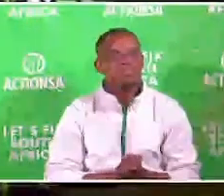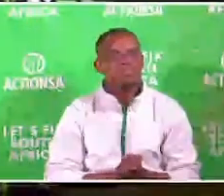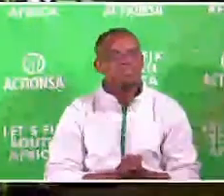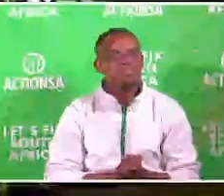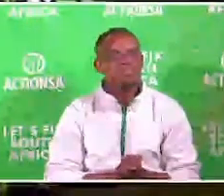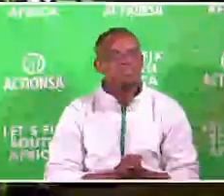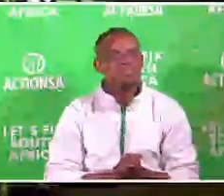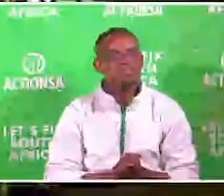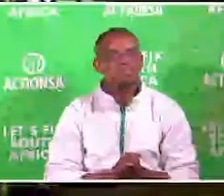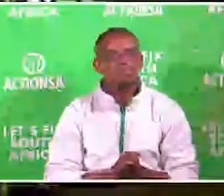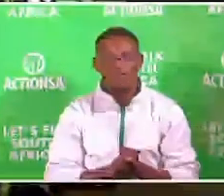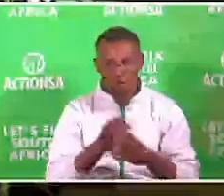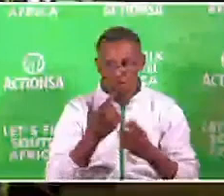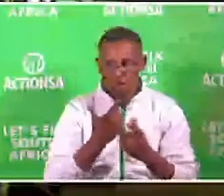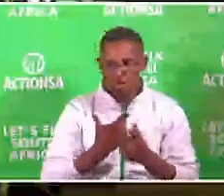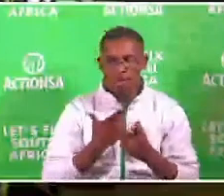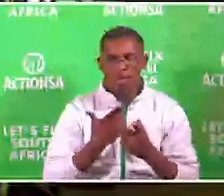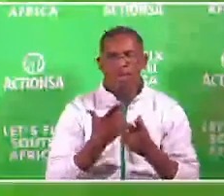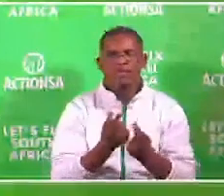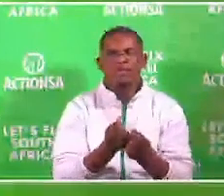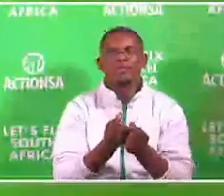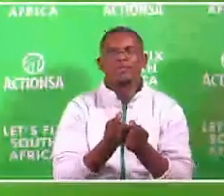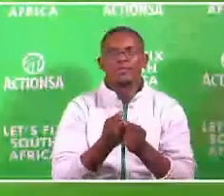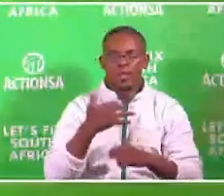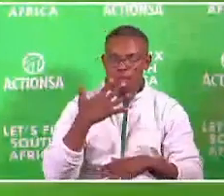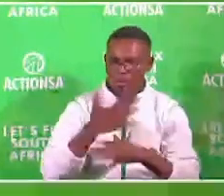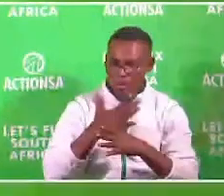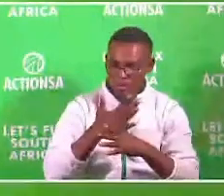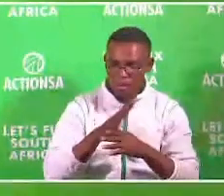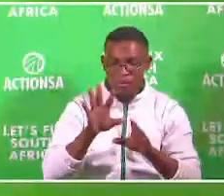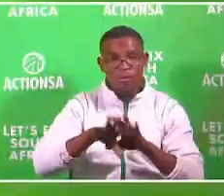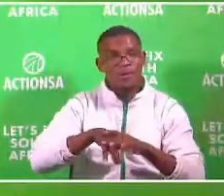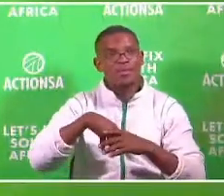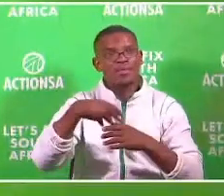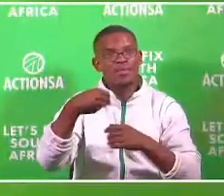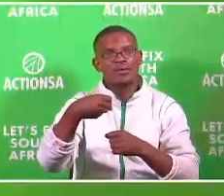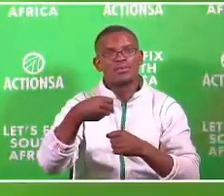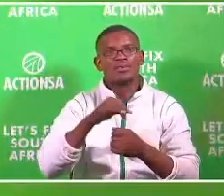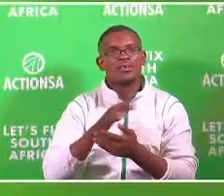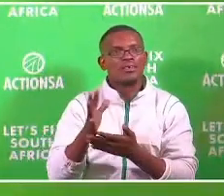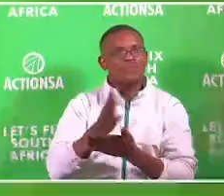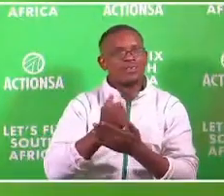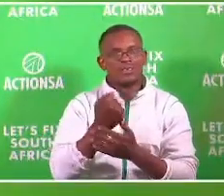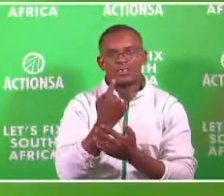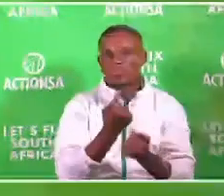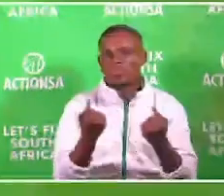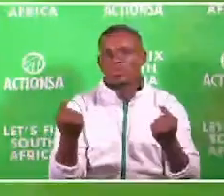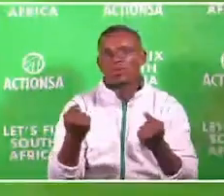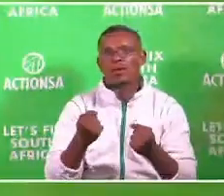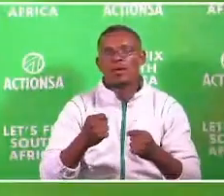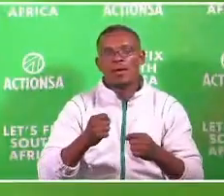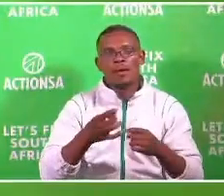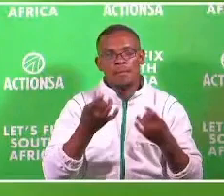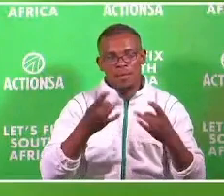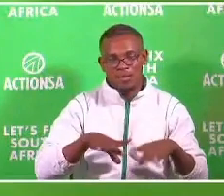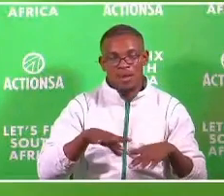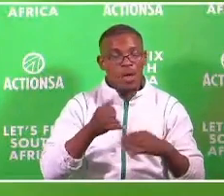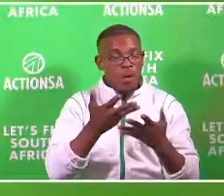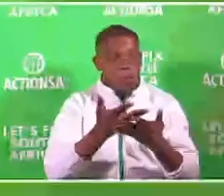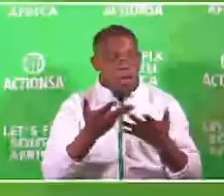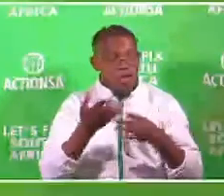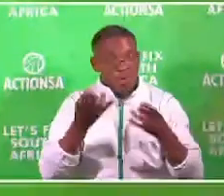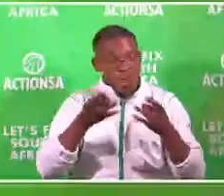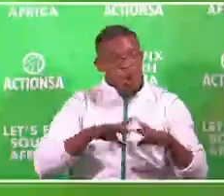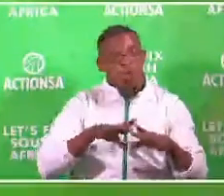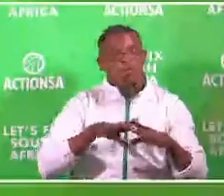We deliberated rigorously without attacking each other personally. Where we lost debates,